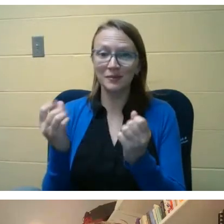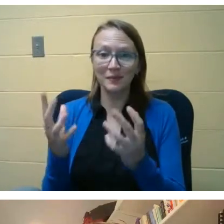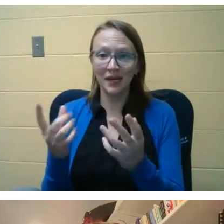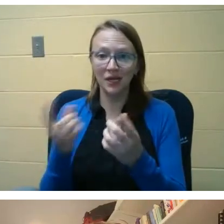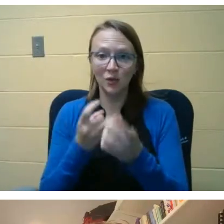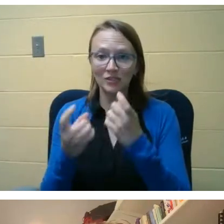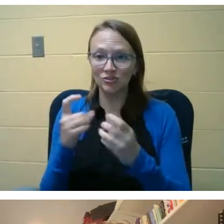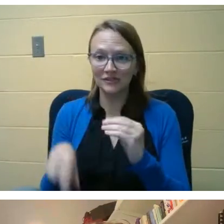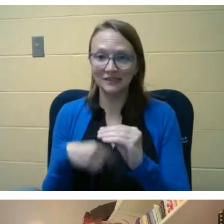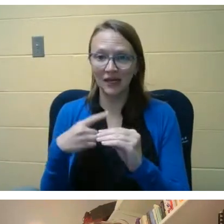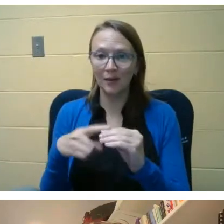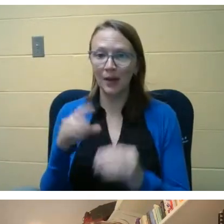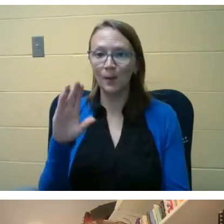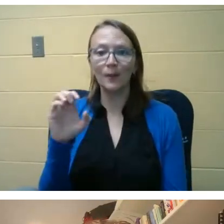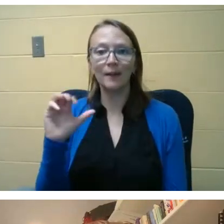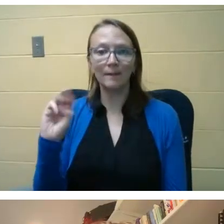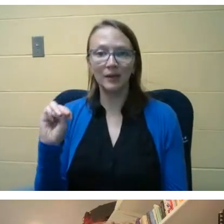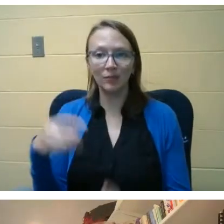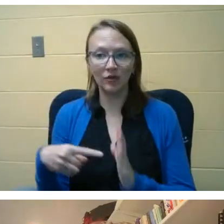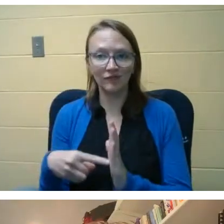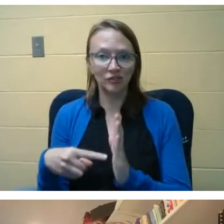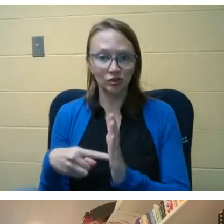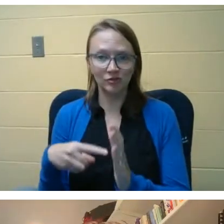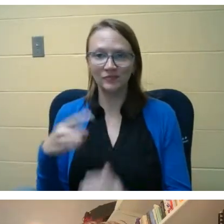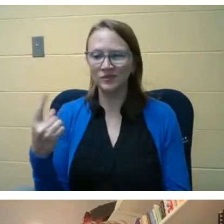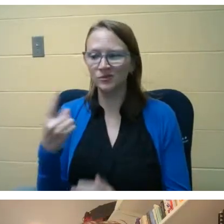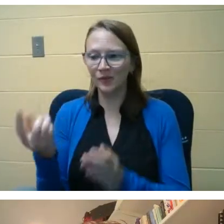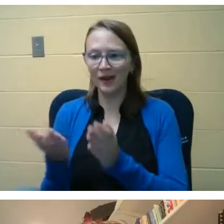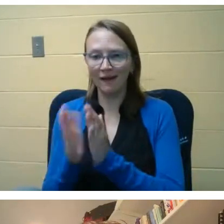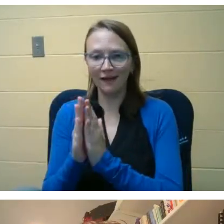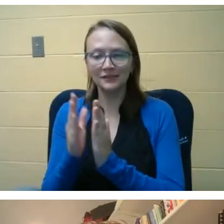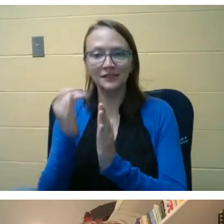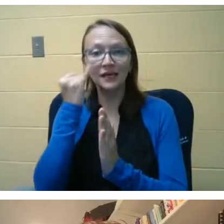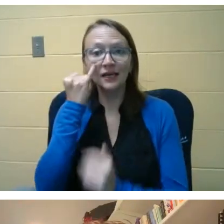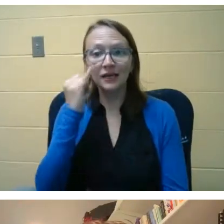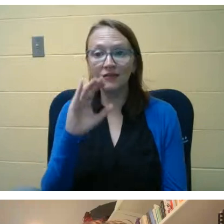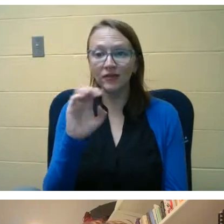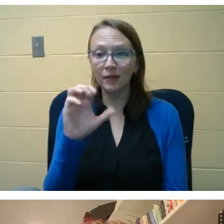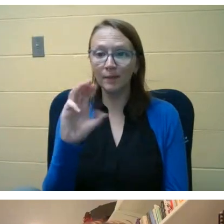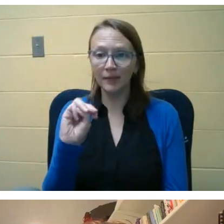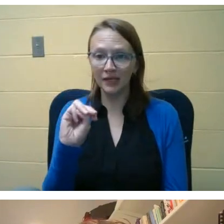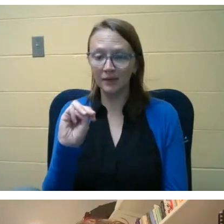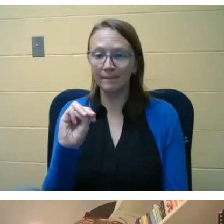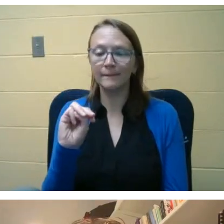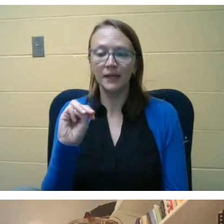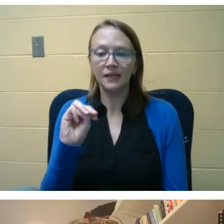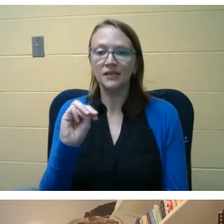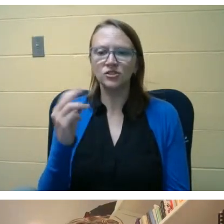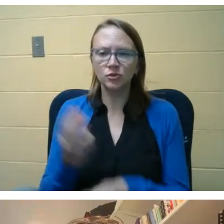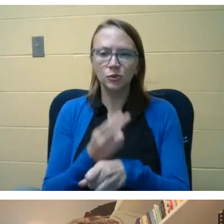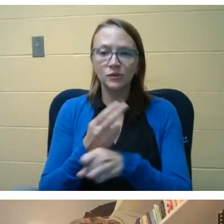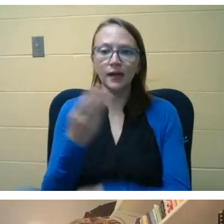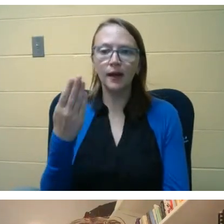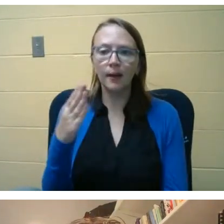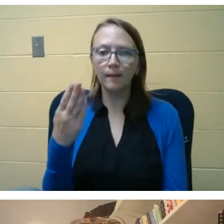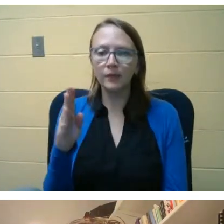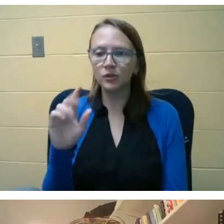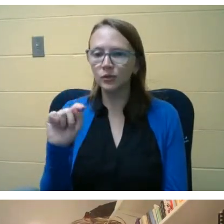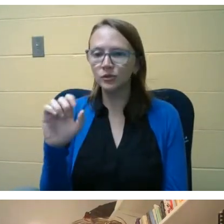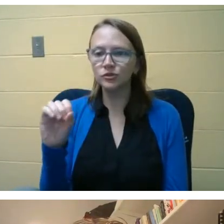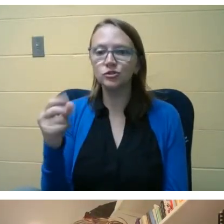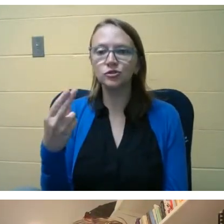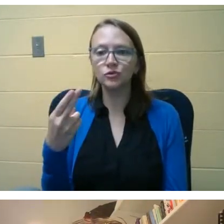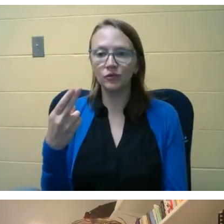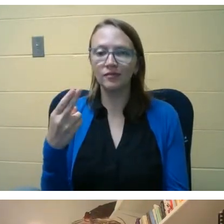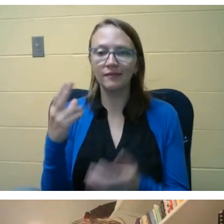So Joanna asked, like, if the Beam is Bluetooth driven, then what does not, then that